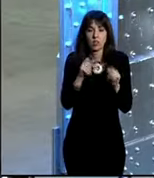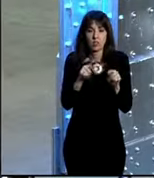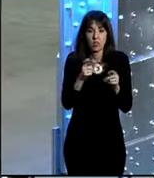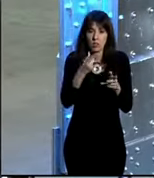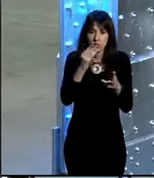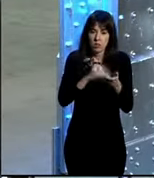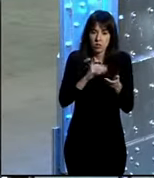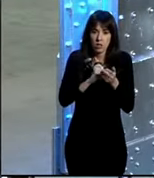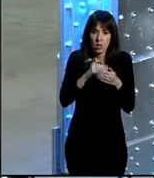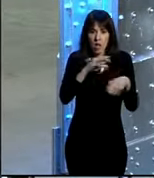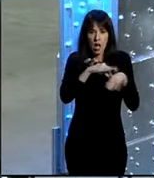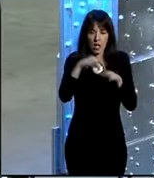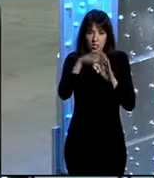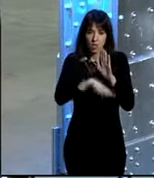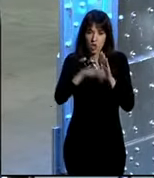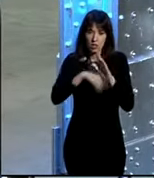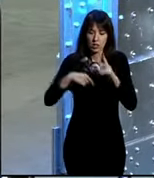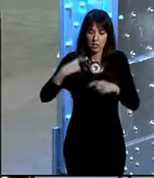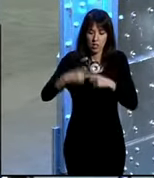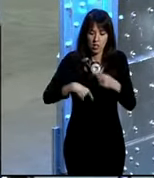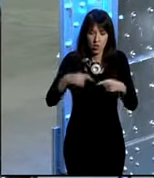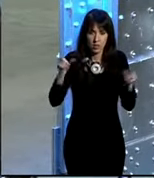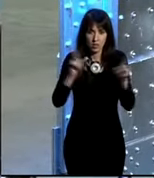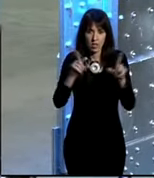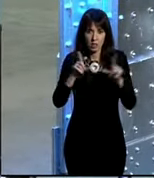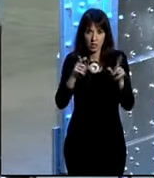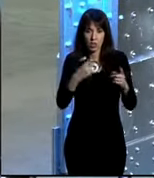From the point of view of content production,